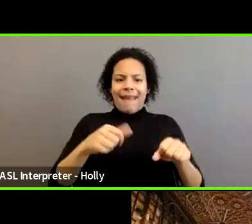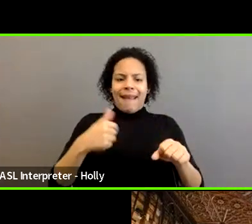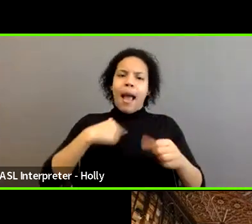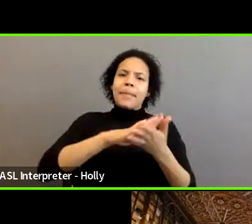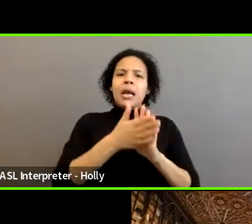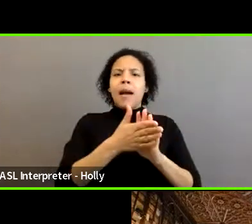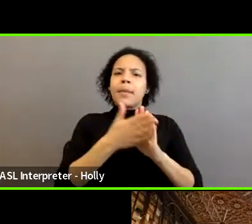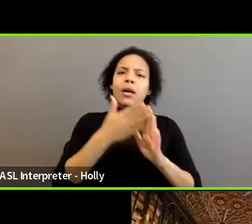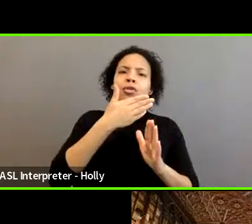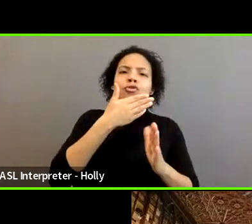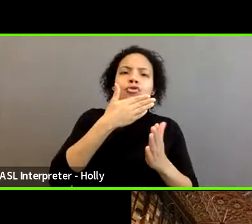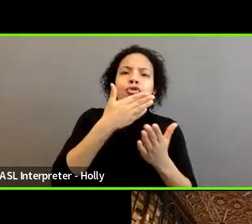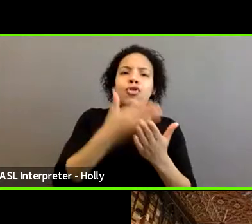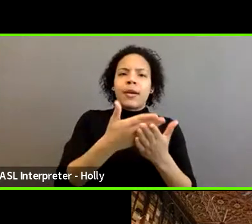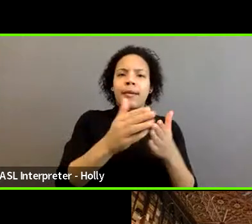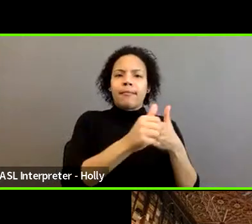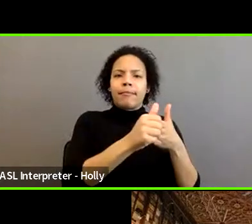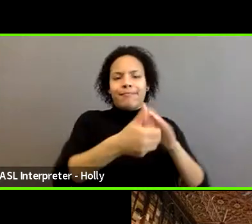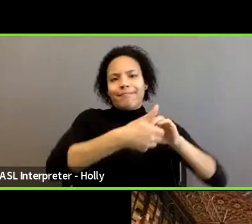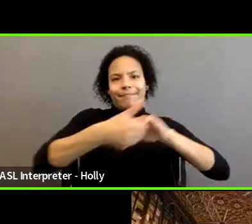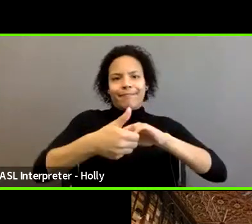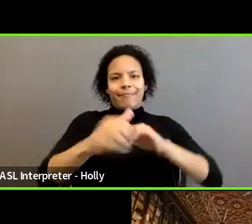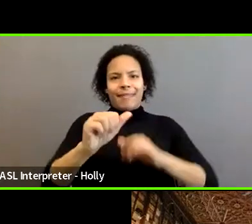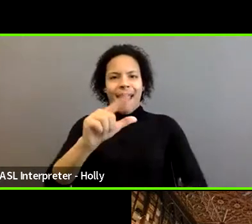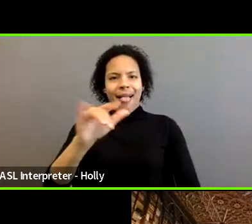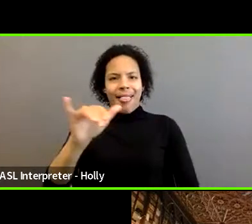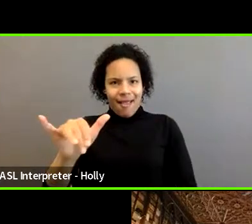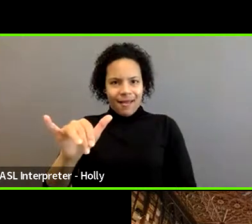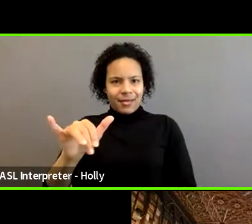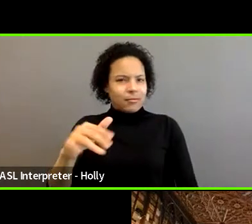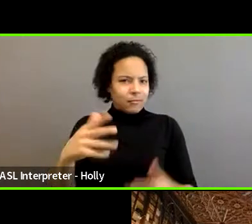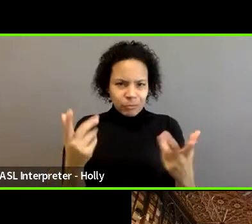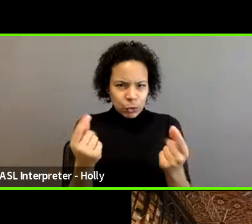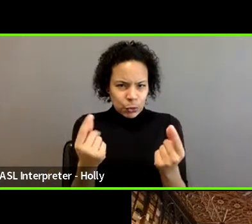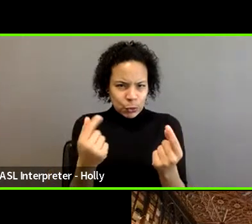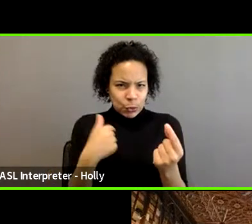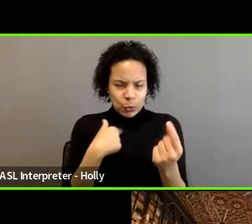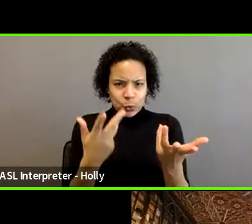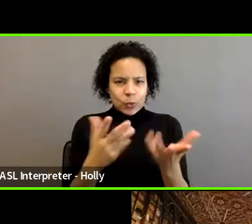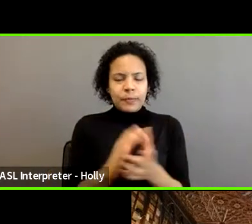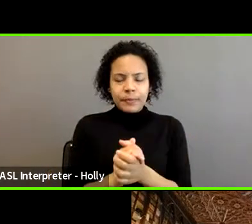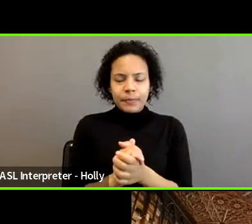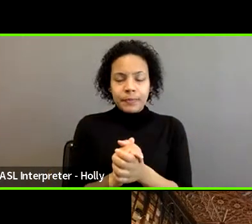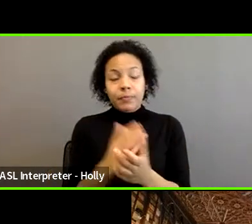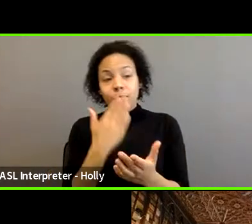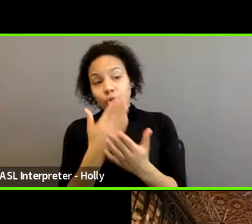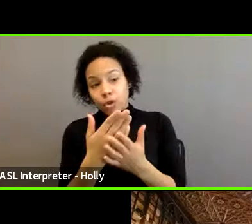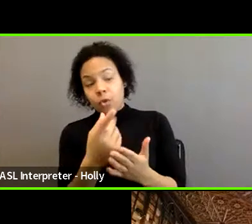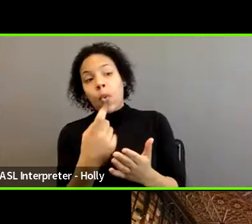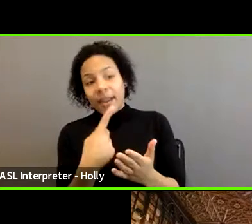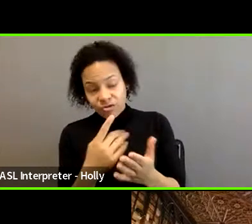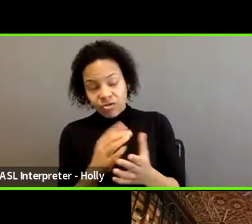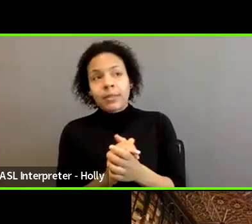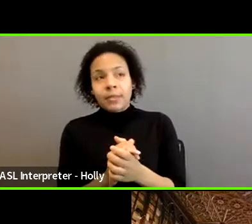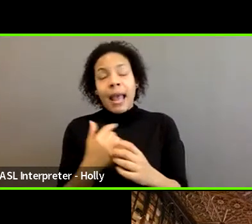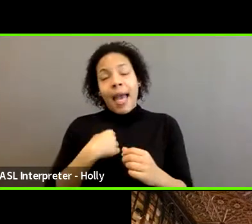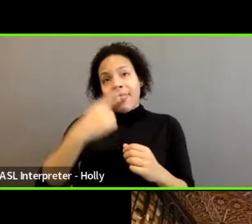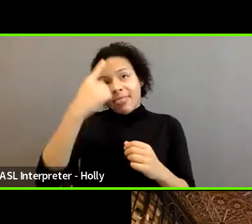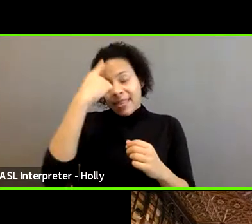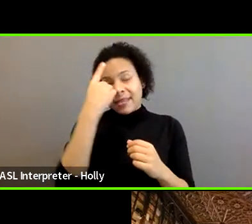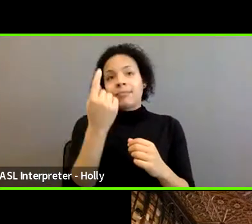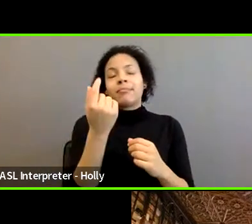I think that's a beautiful question, and I think that there's many perspectives to that. Okay, but I